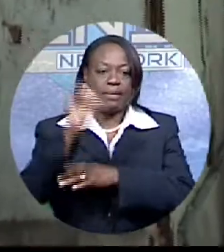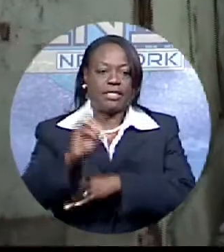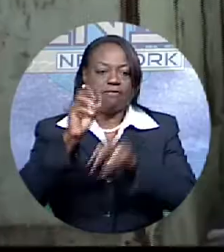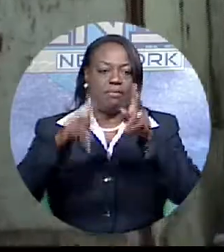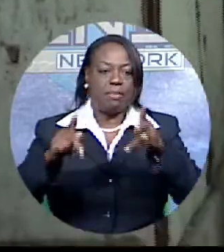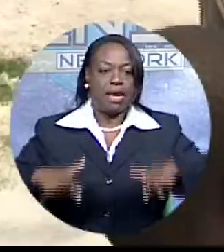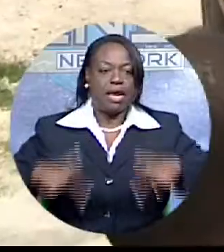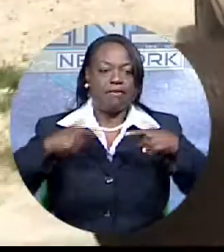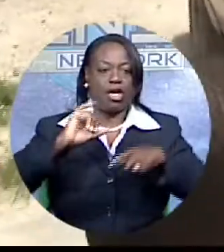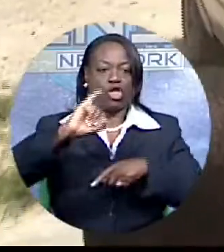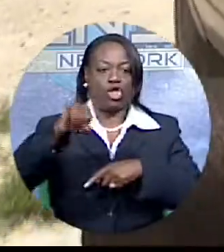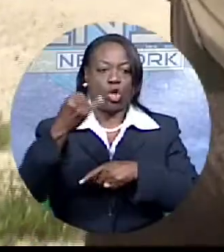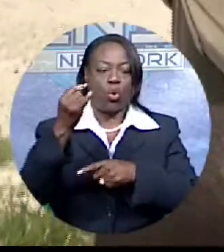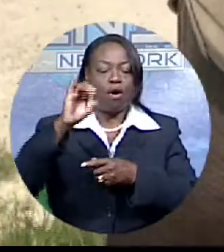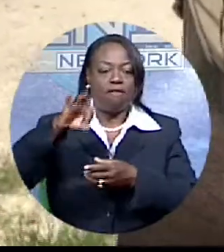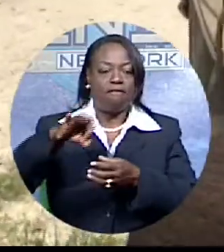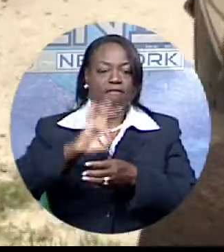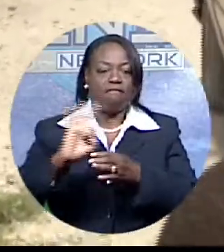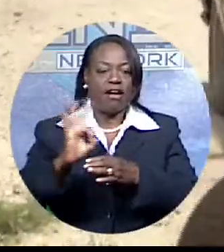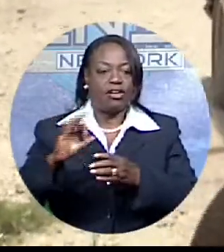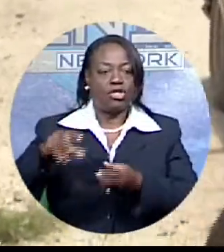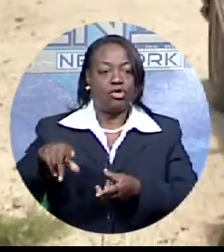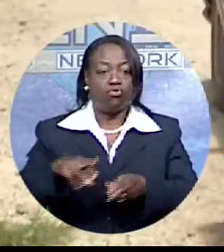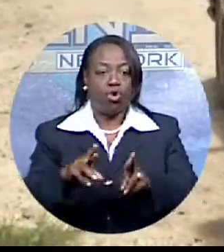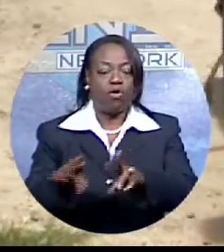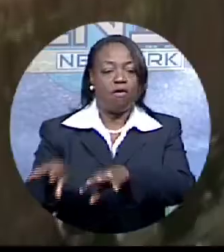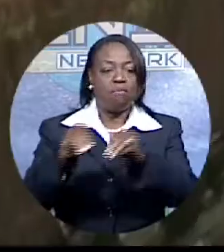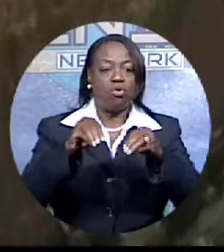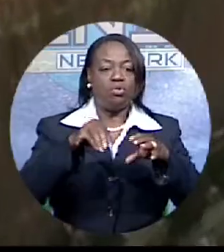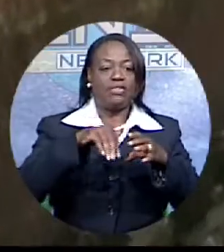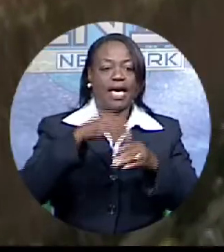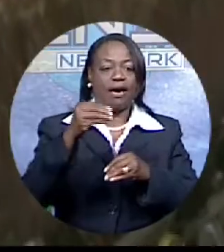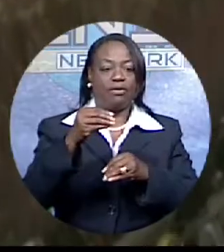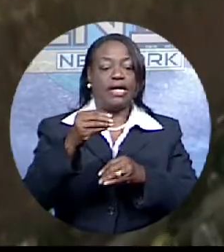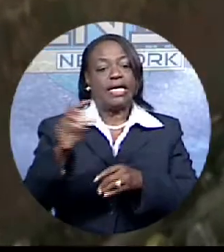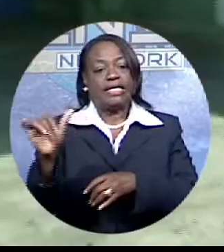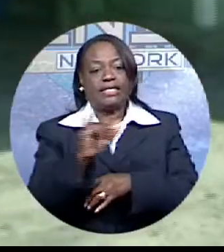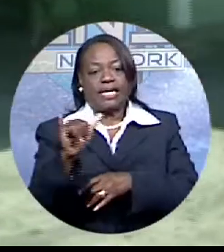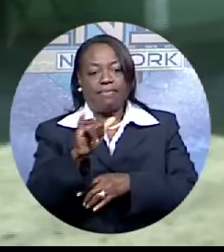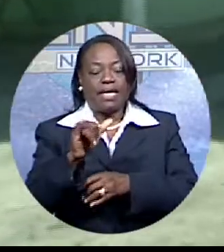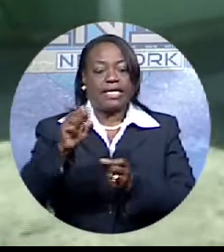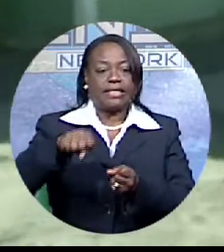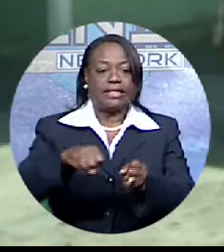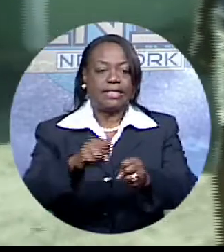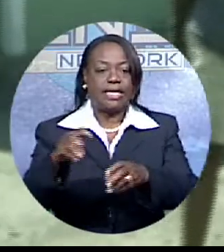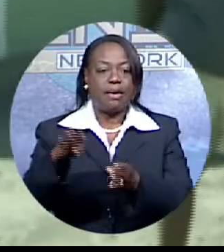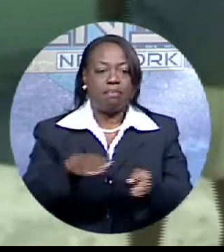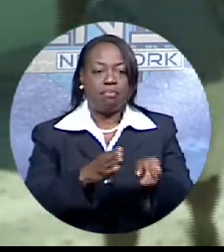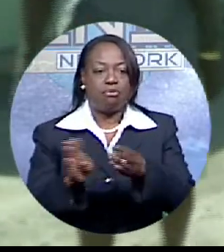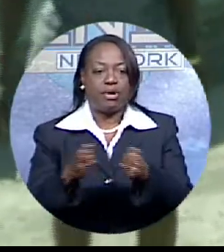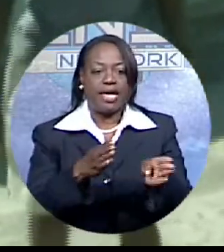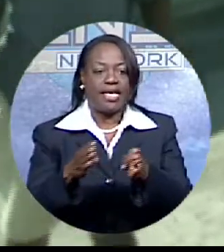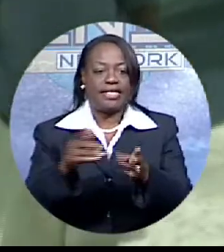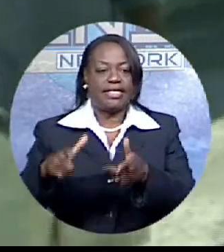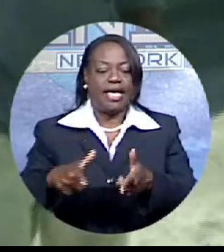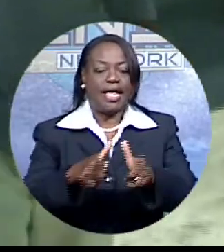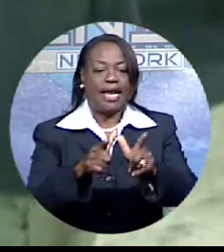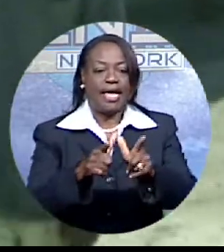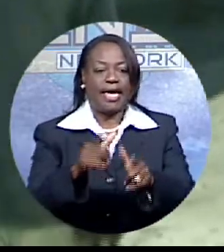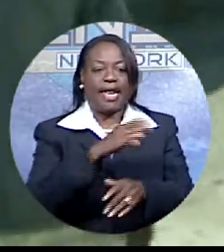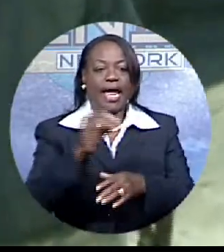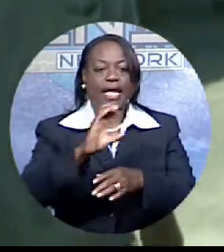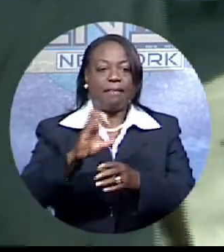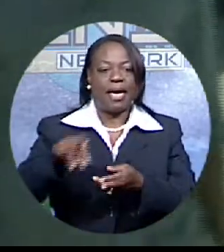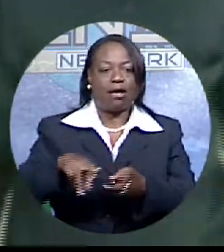moved out and buildings are vacant. Similar efforts are being made in Seabreeze Lane and the Kamaica Road Shantytown District. Assistant Director at